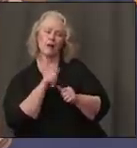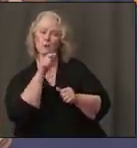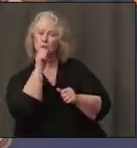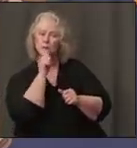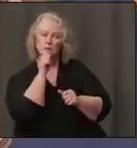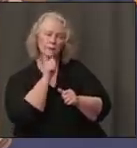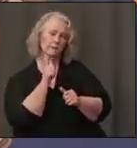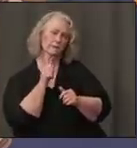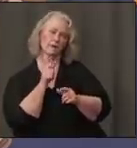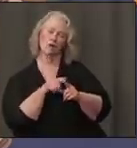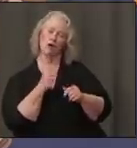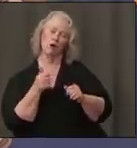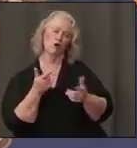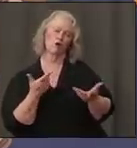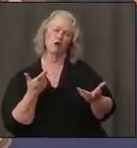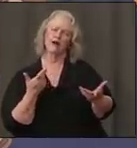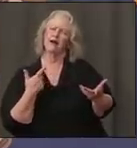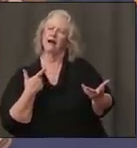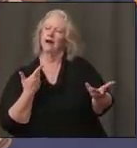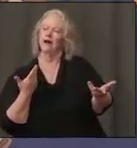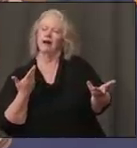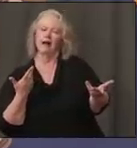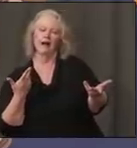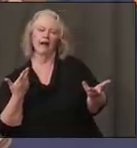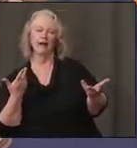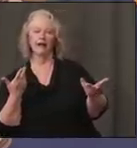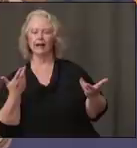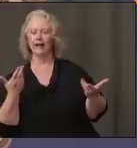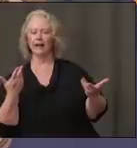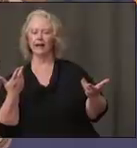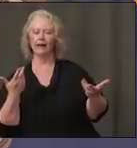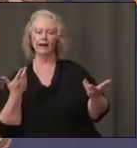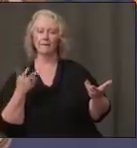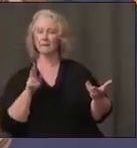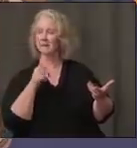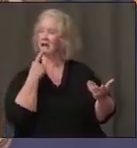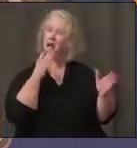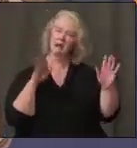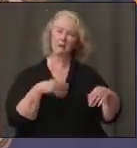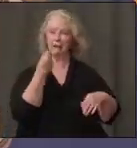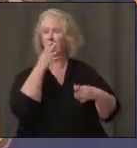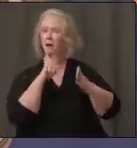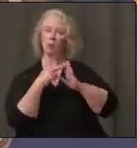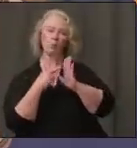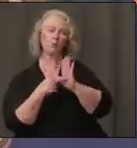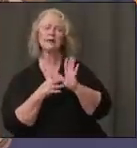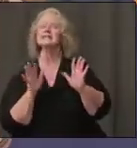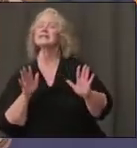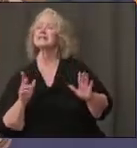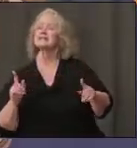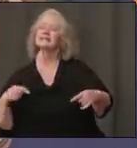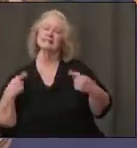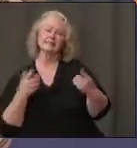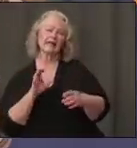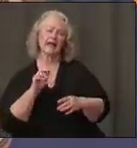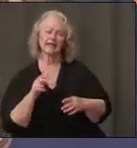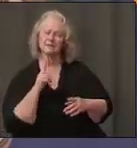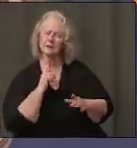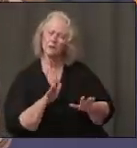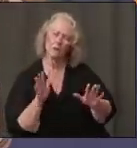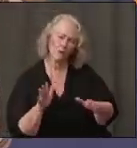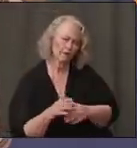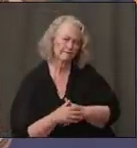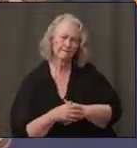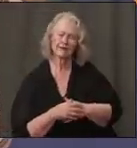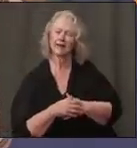peeling off, making exceptions. I don't care about these rules. Connecticut's been really good. You ask about enforcement. We didn't have to